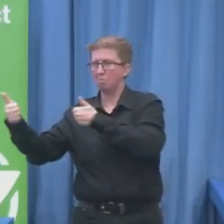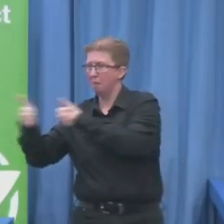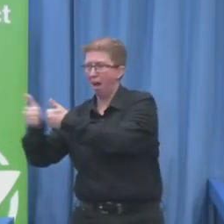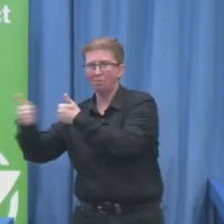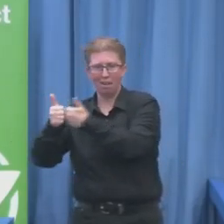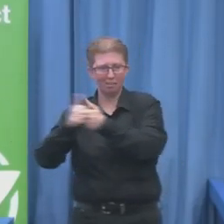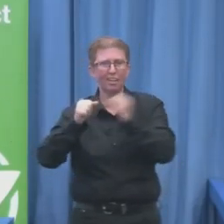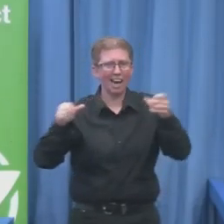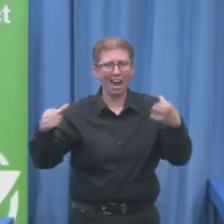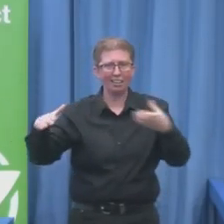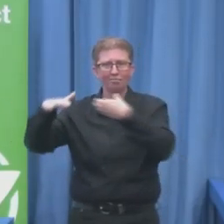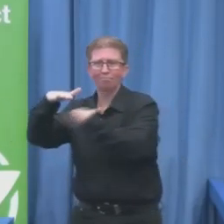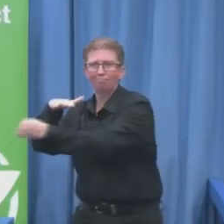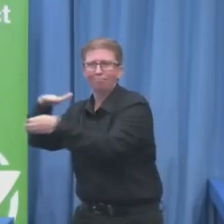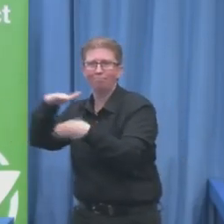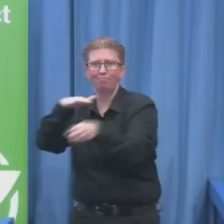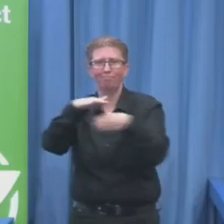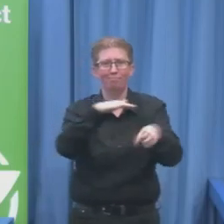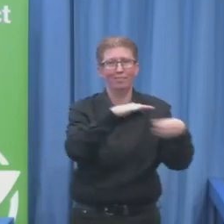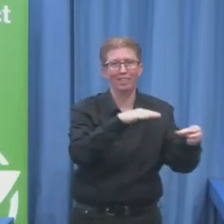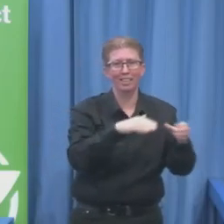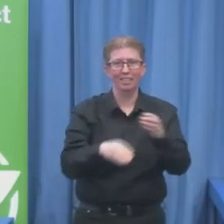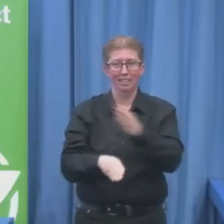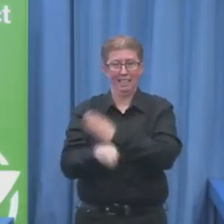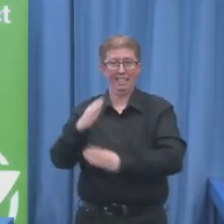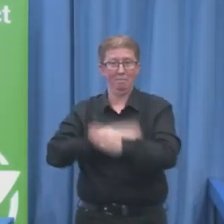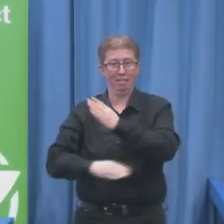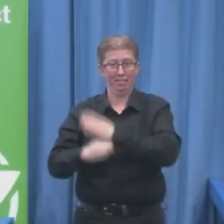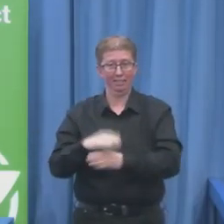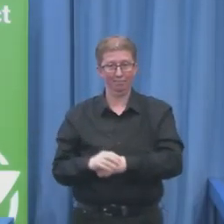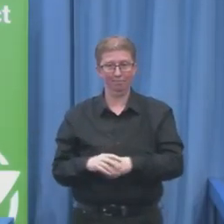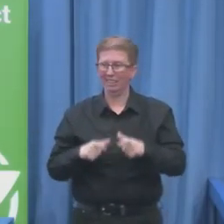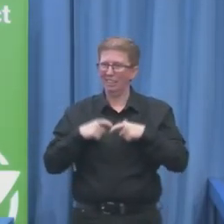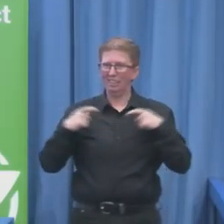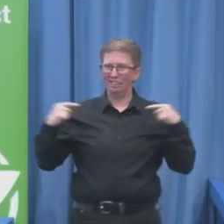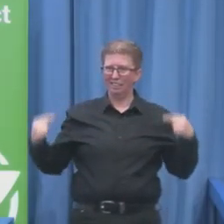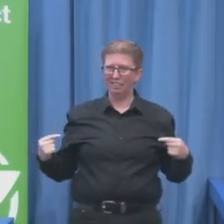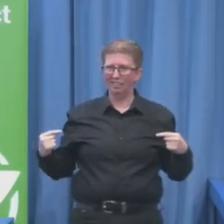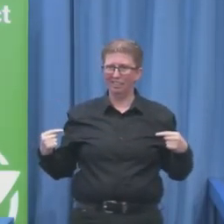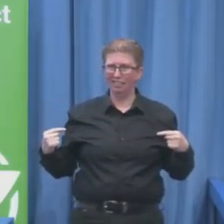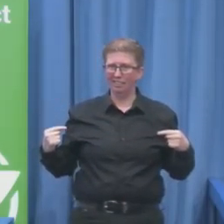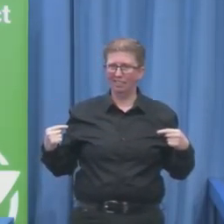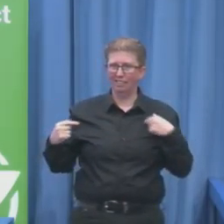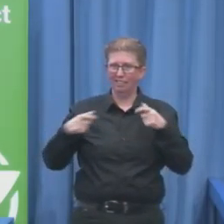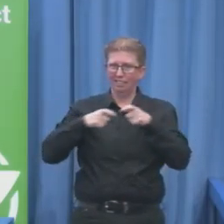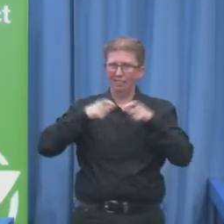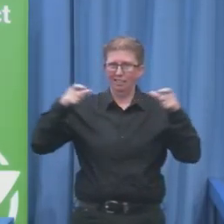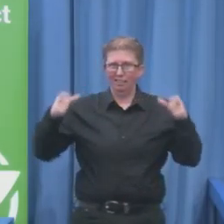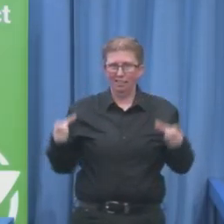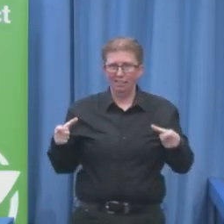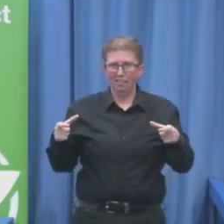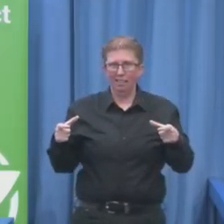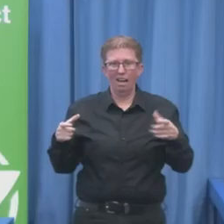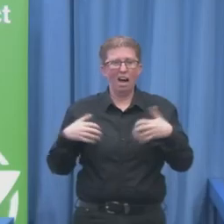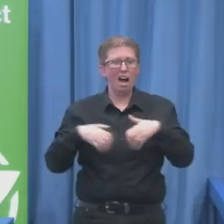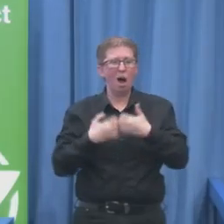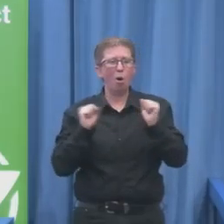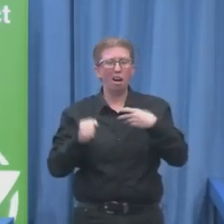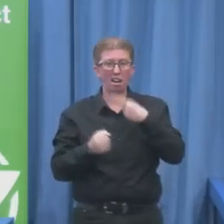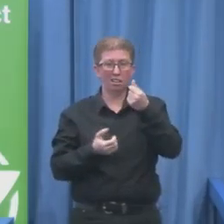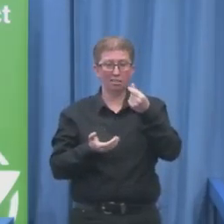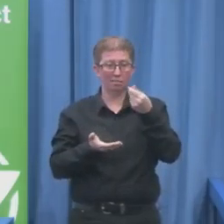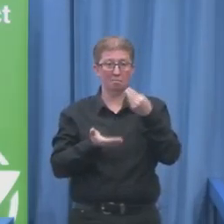of our services with food, you know, provided by these three enterprises, later we started to sell